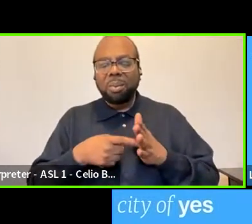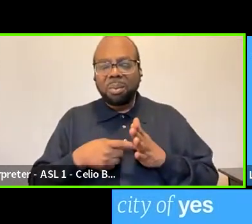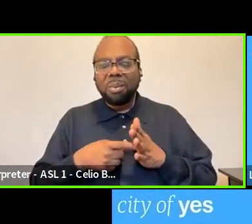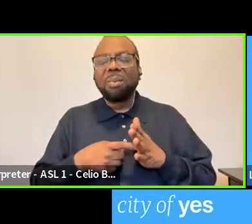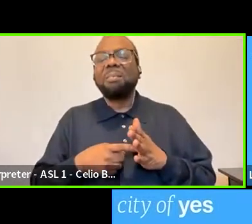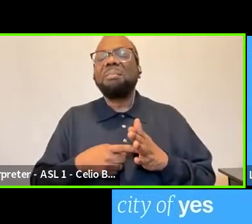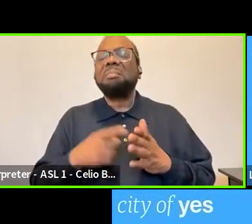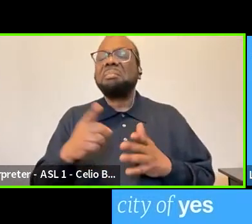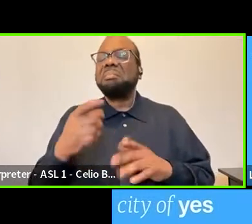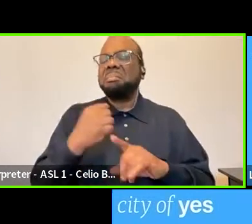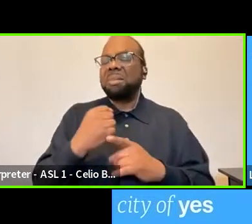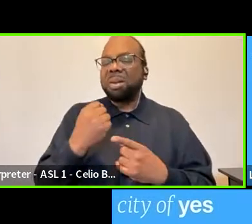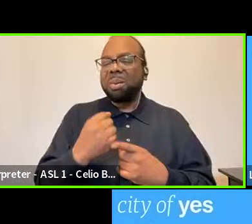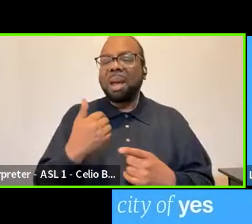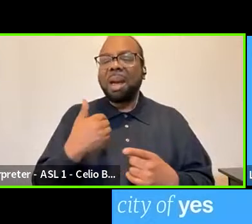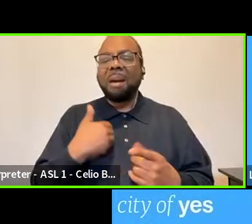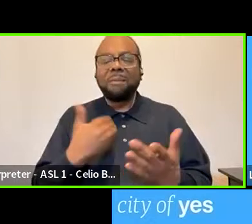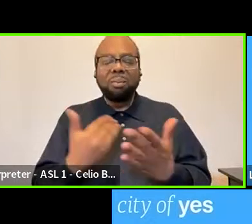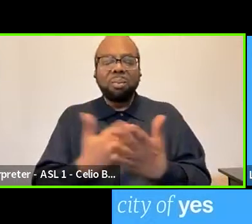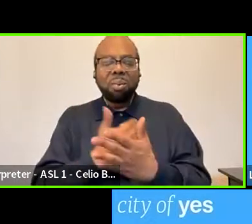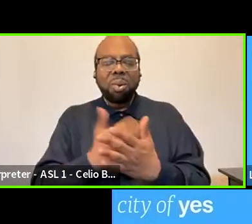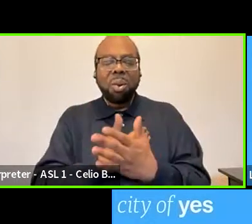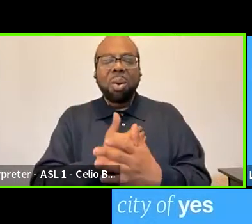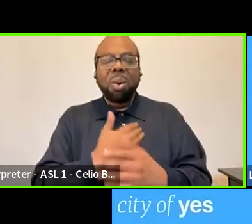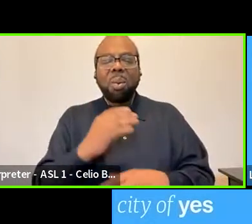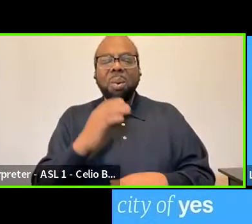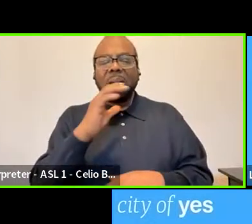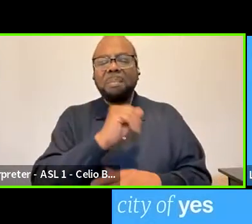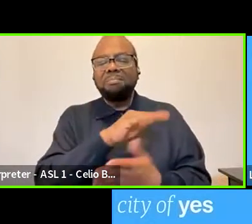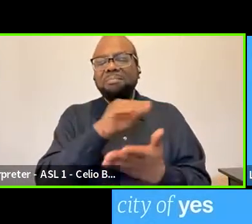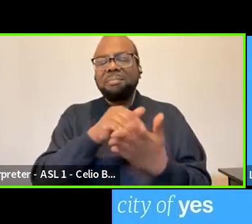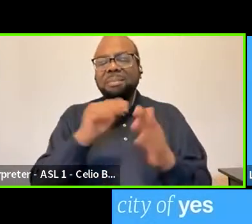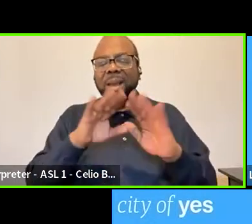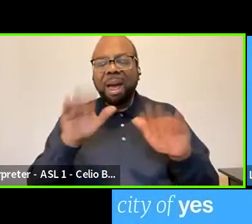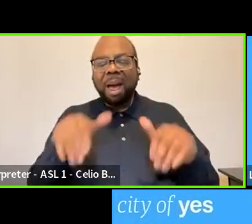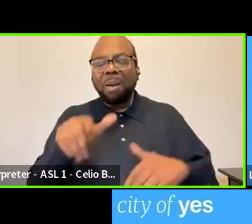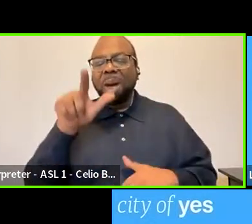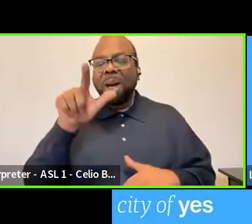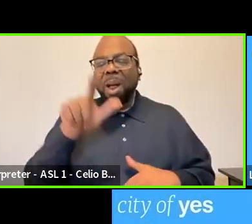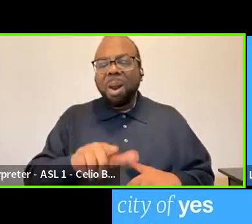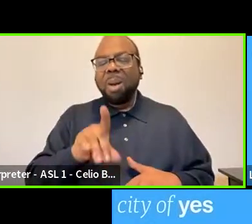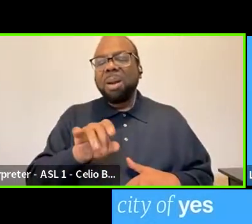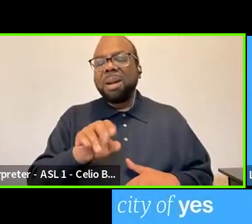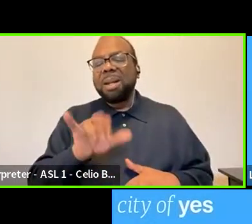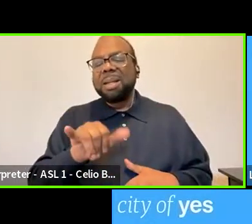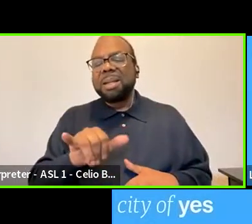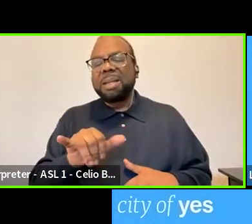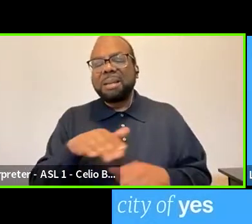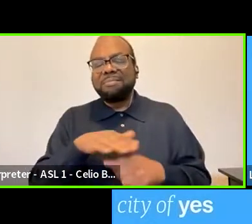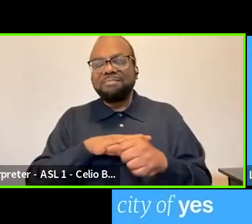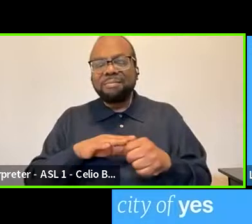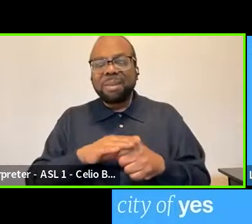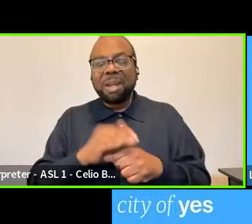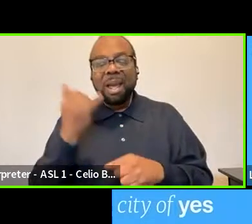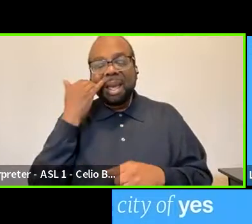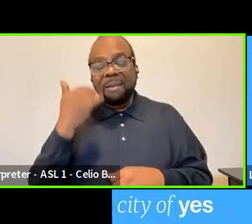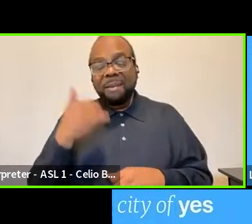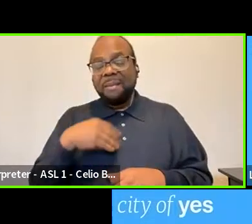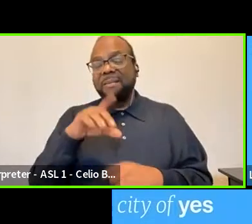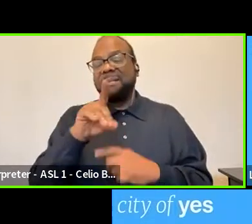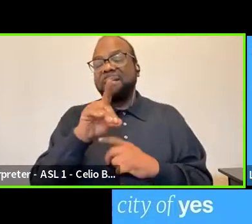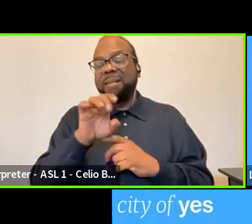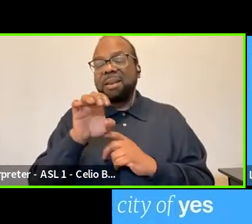where say we're newly enabling missing middle housing, um, in low density districts, if there's a deed restriction from